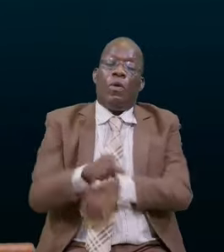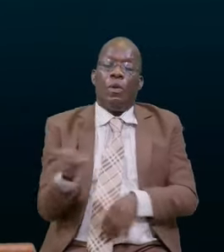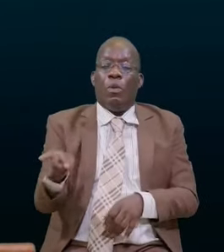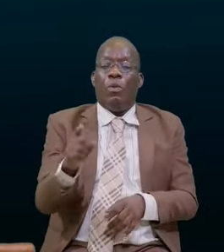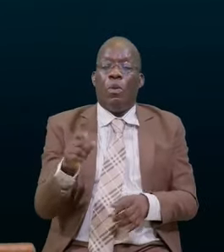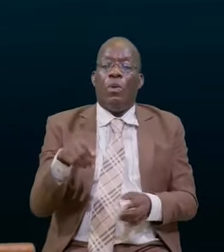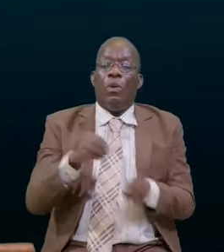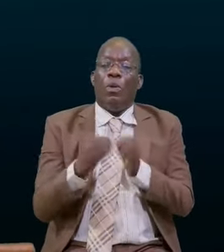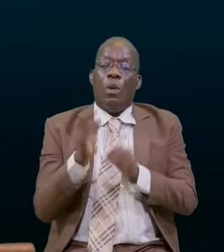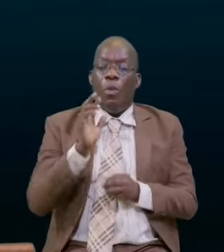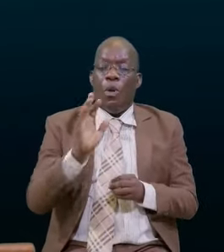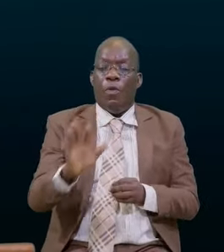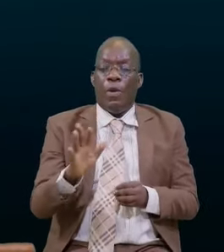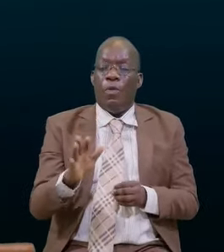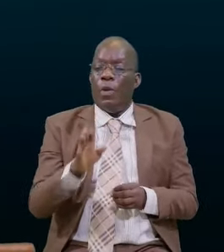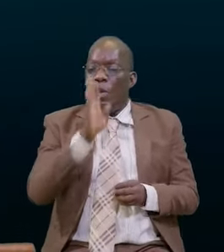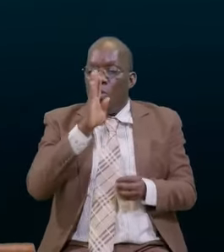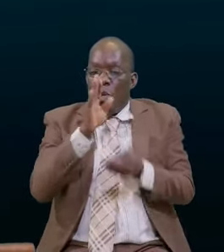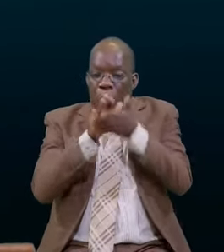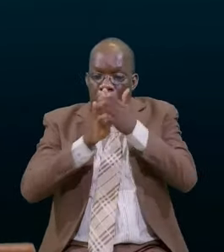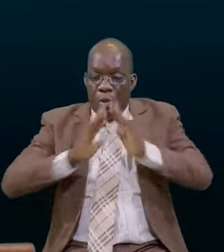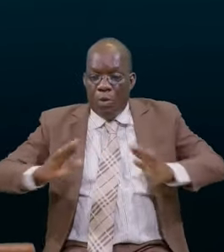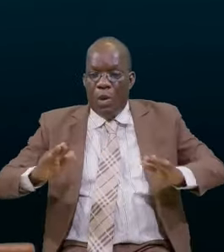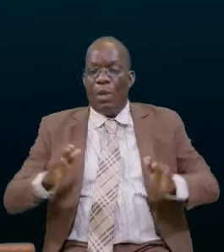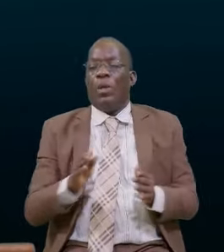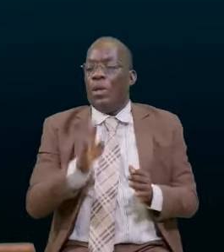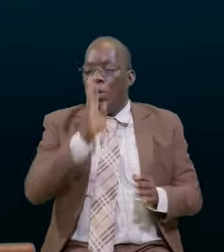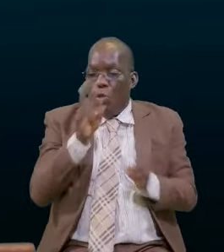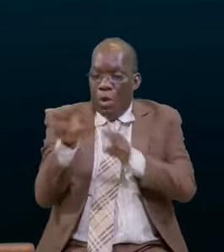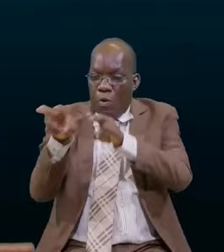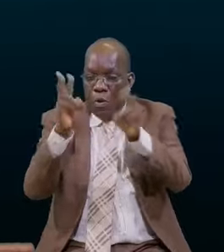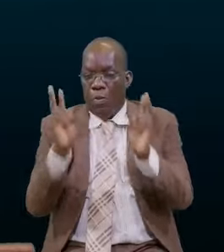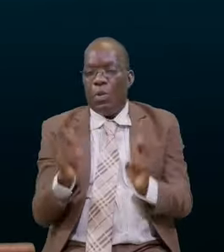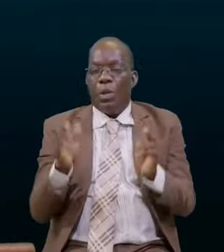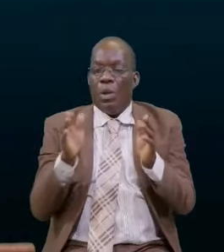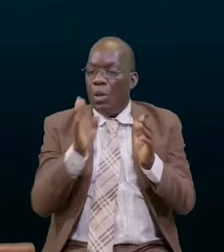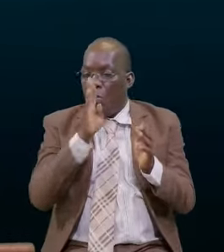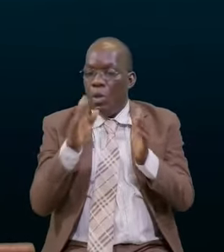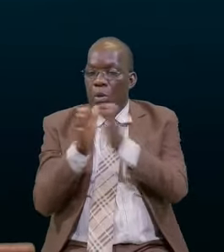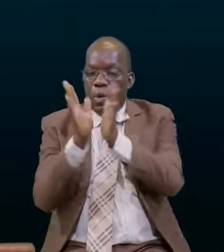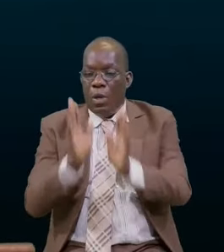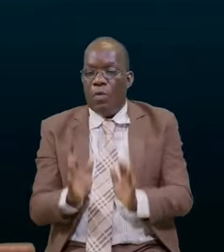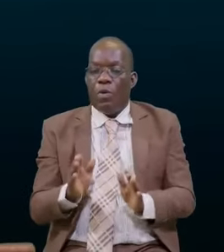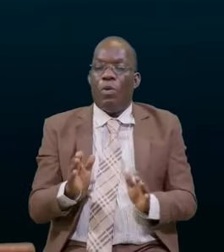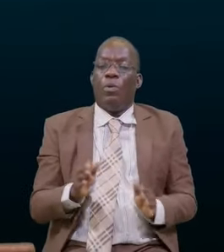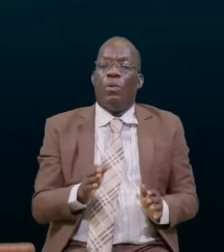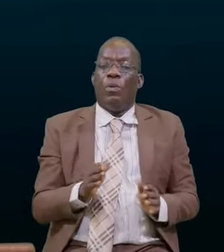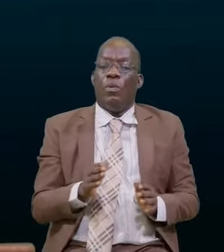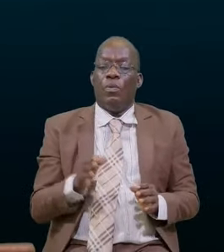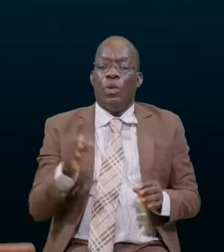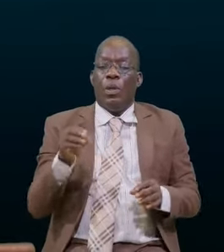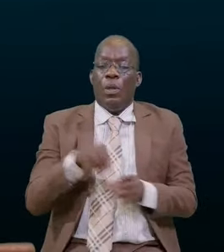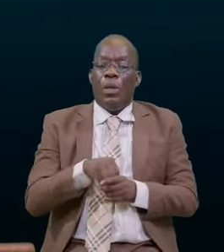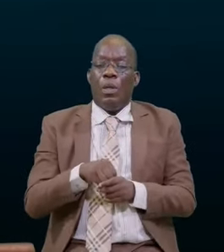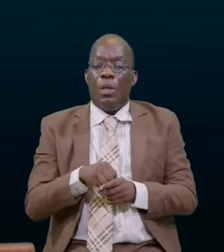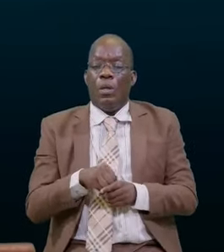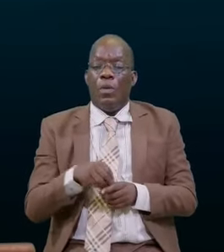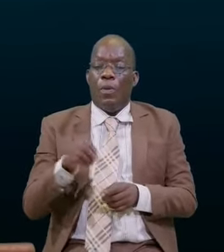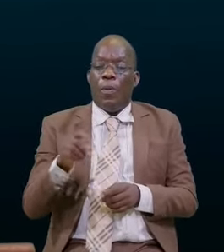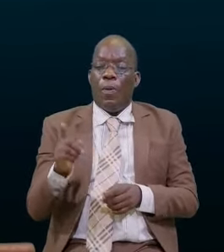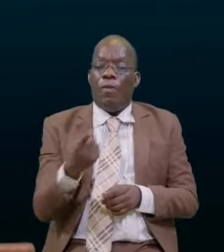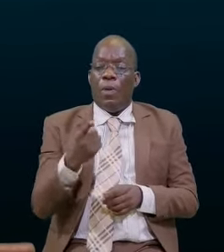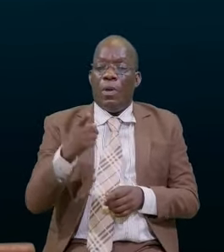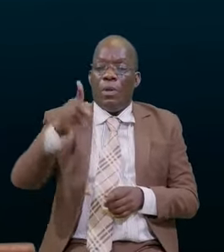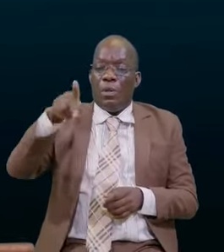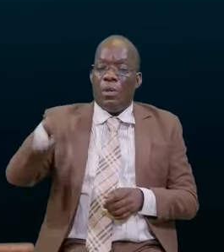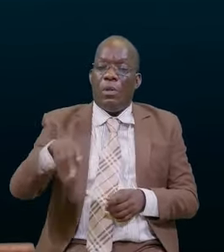sober be vigilant be prayerful be sober be vigilant and be very prayerful in the book of 1 Peter chapter 5 I read